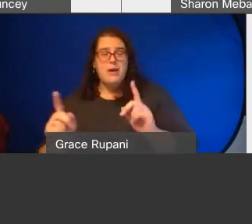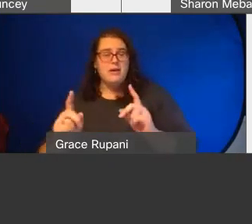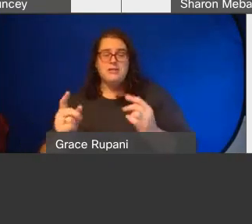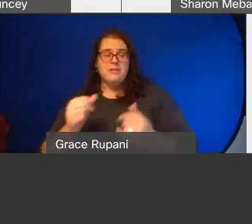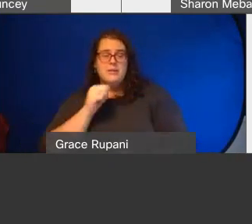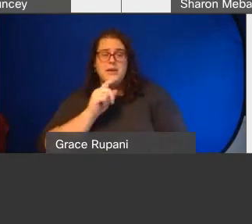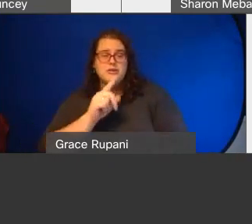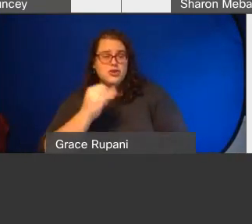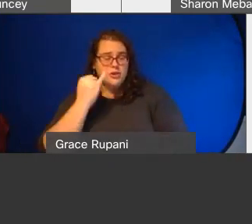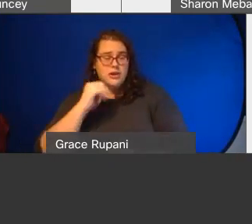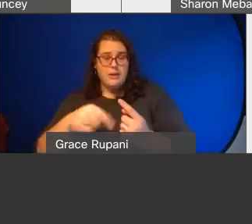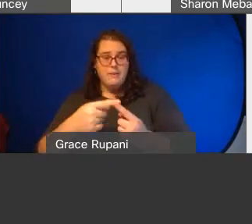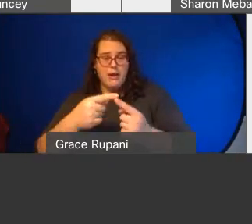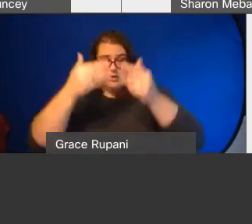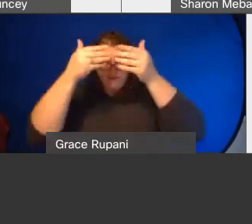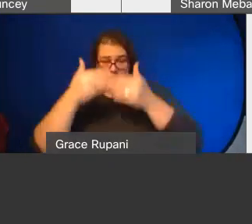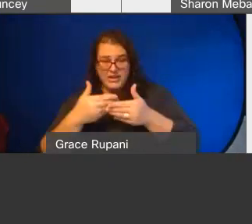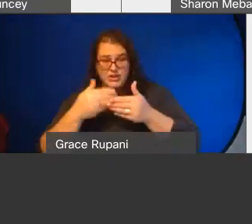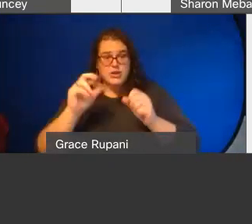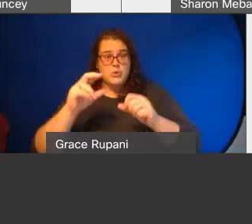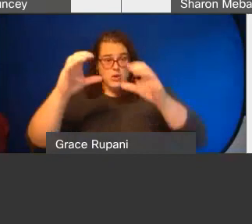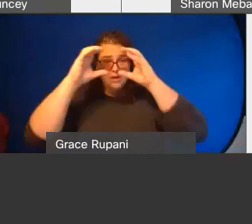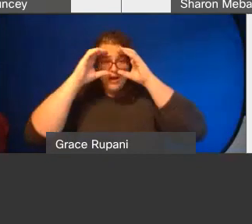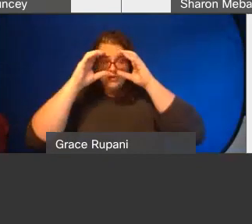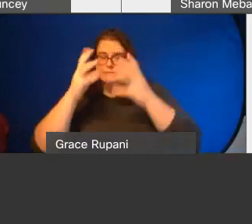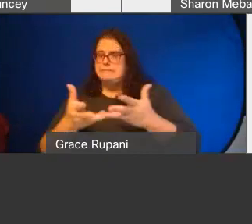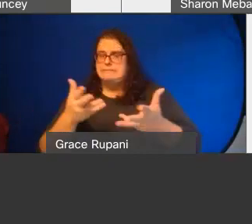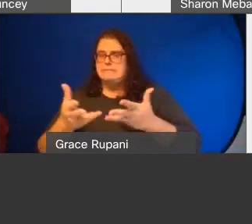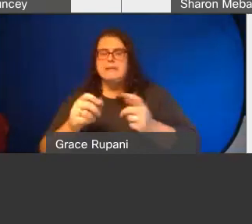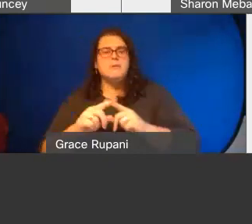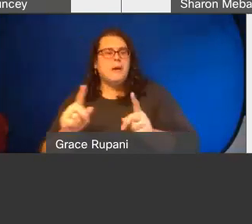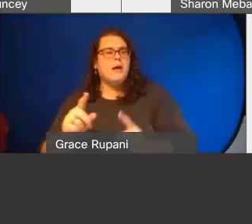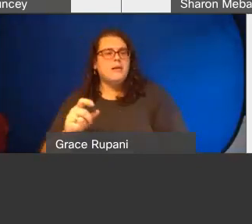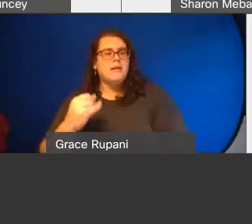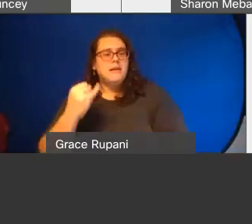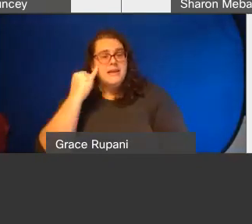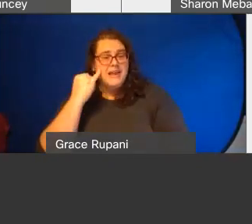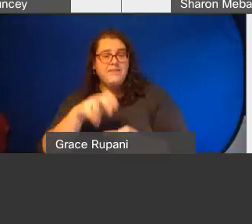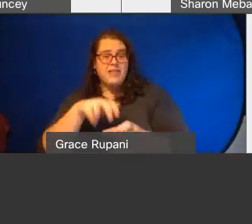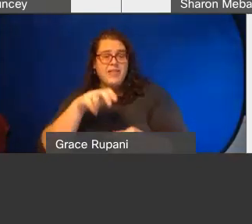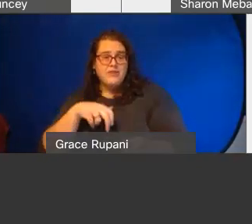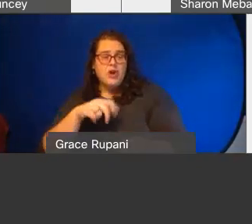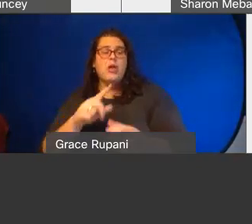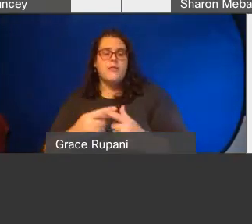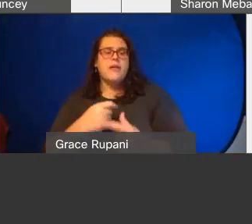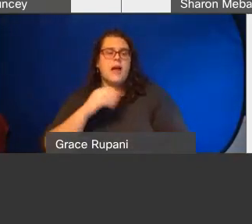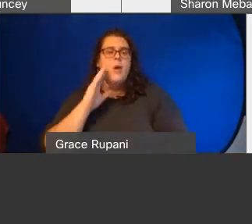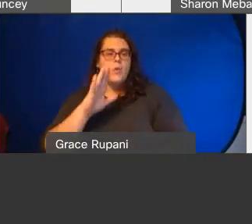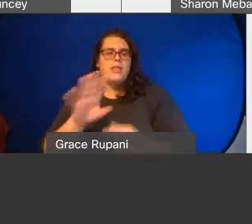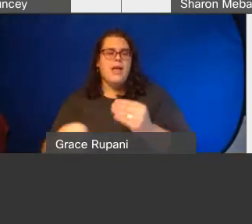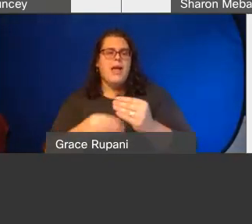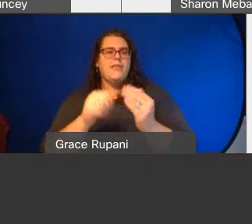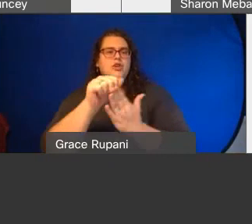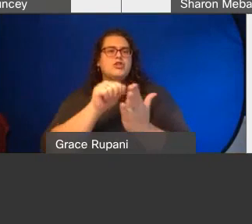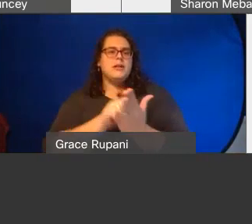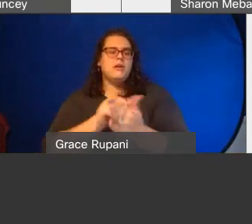providing goggles and face shields, but I will definitely, if they left the call, put this on our agenda for our Monday